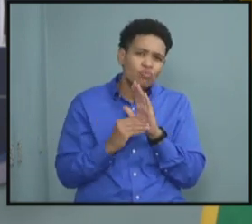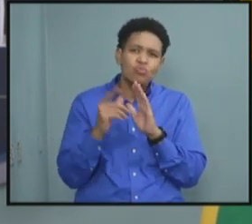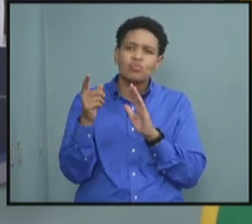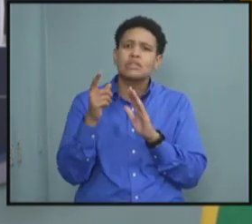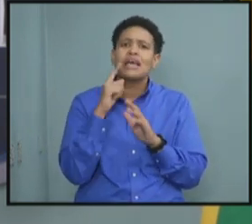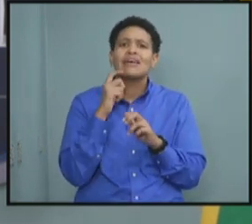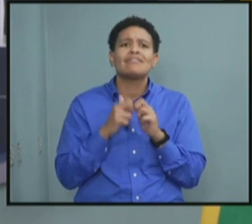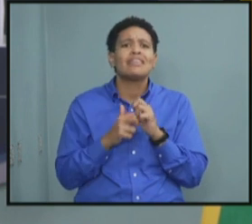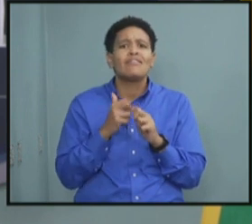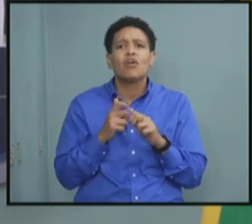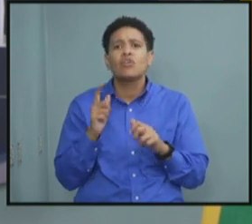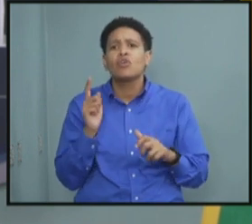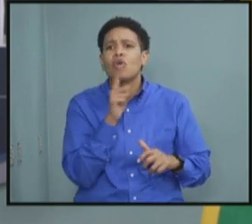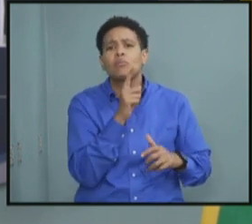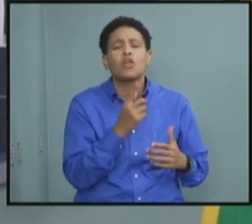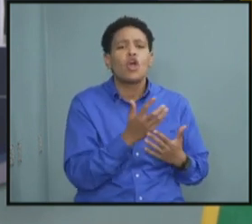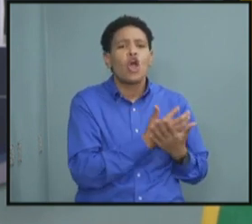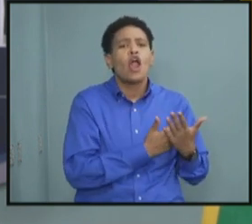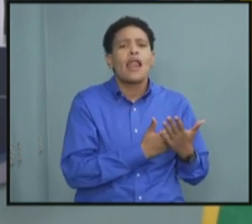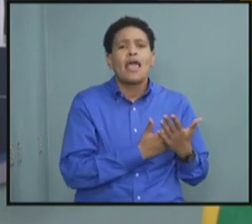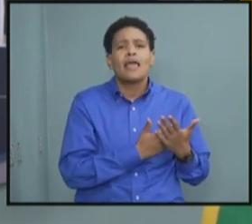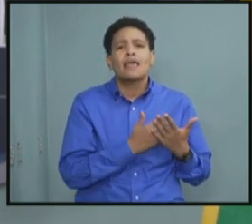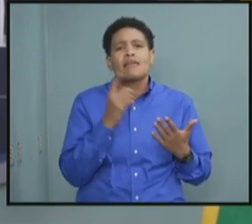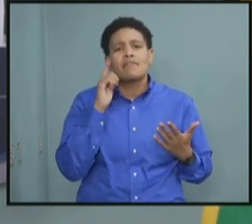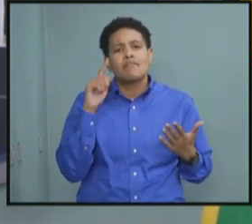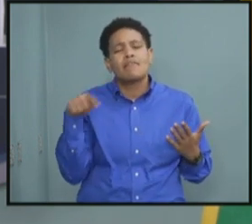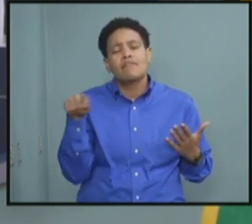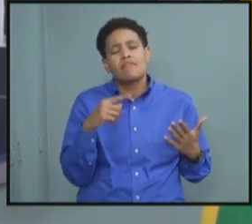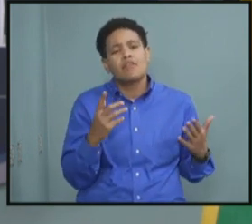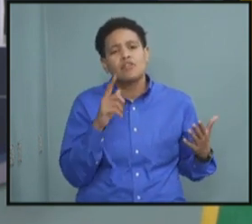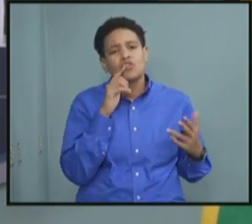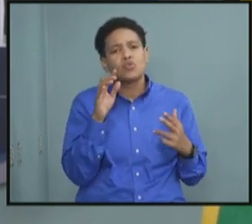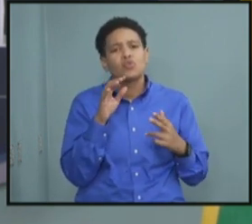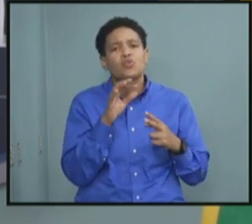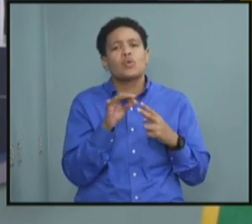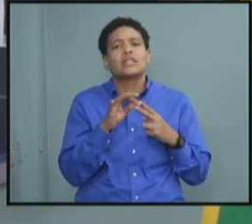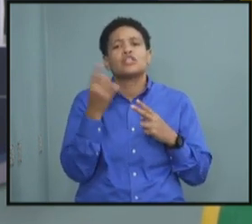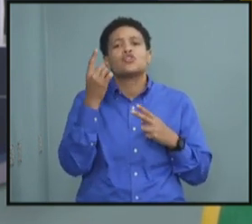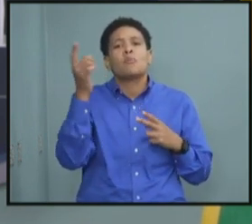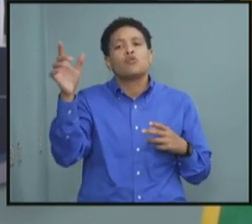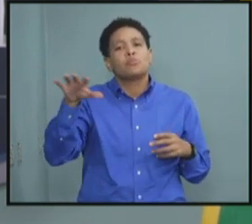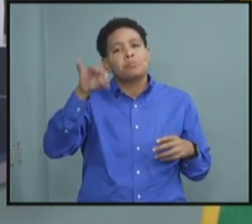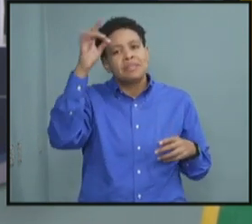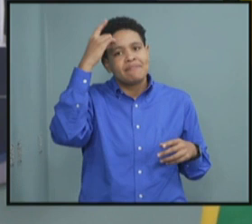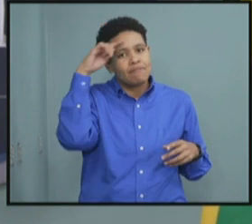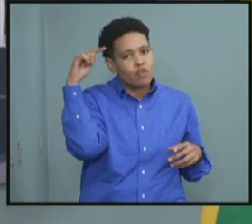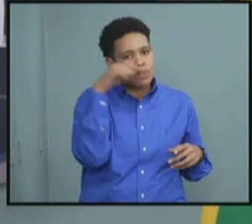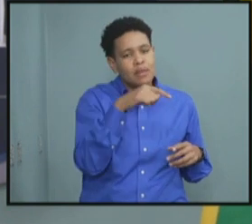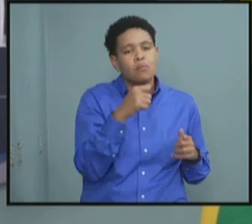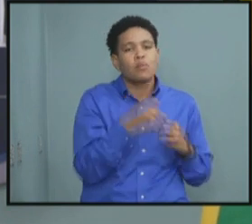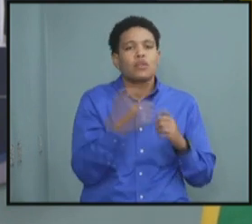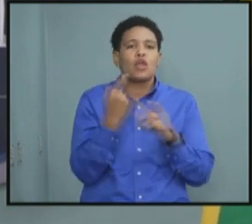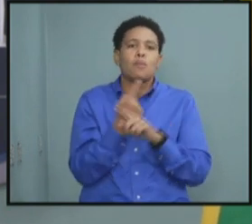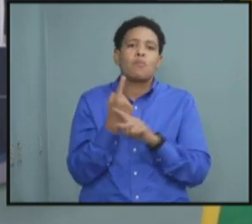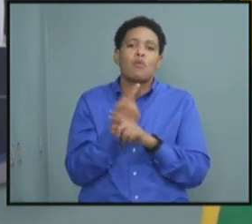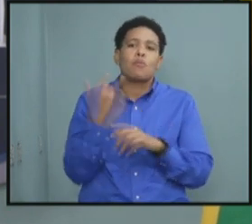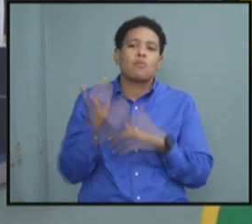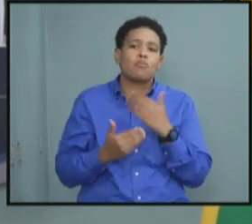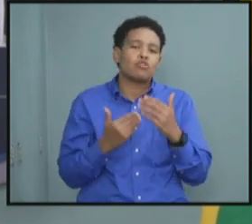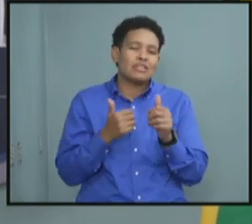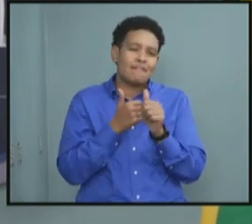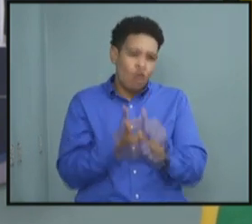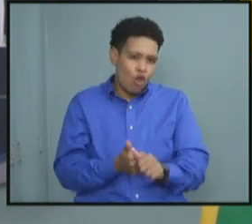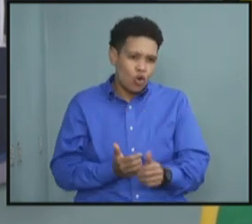justifiably and objectively, for those to elect someone to collect on their behalf with the appropriate procedures, but